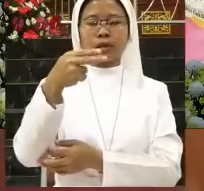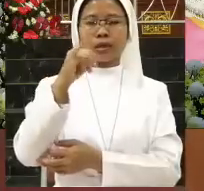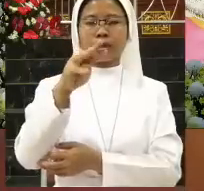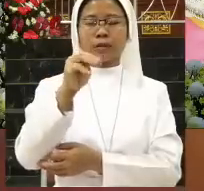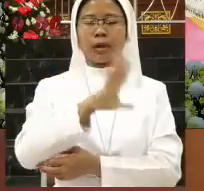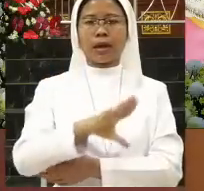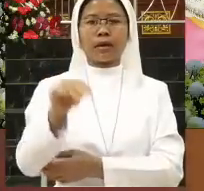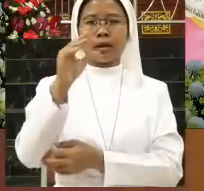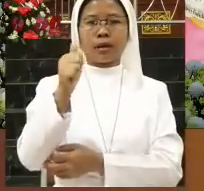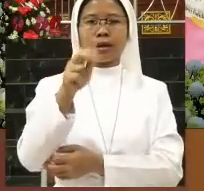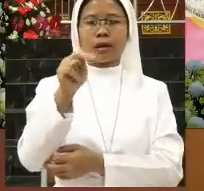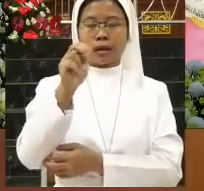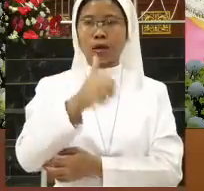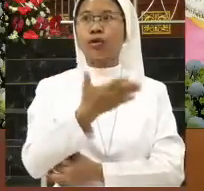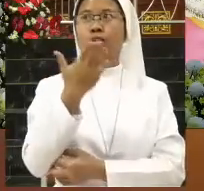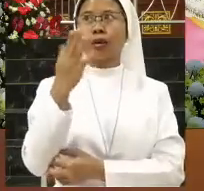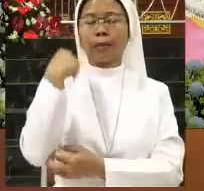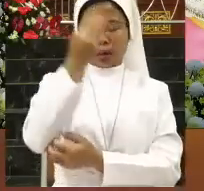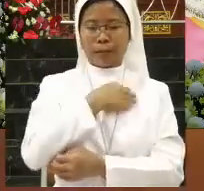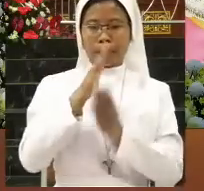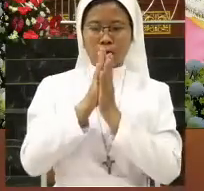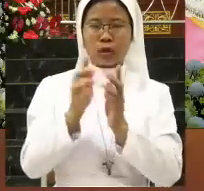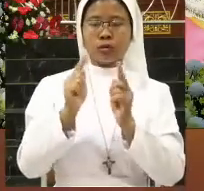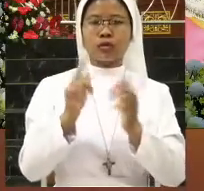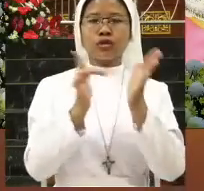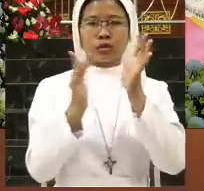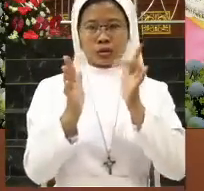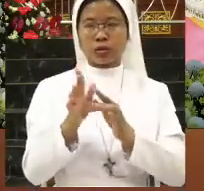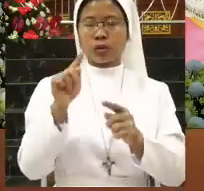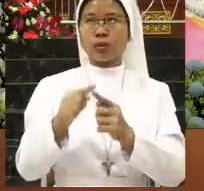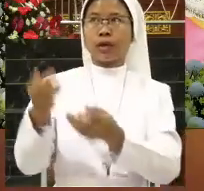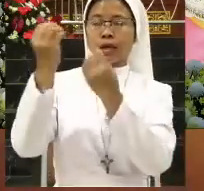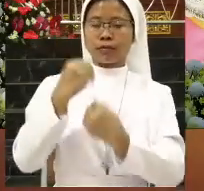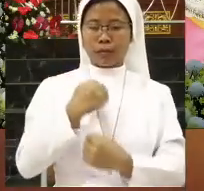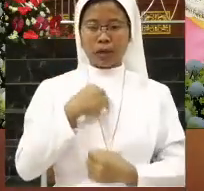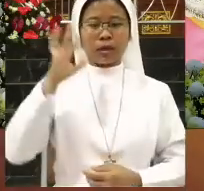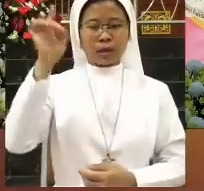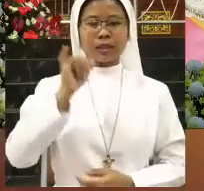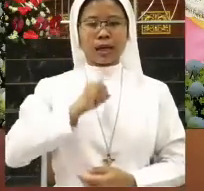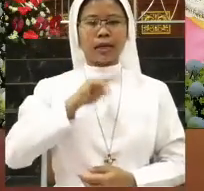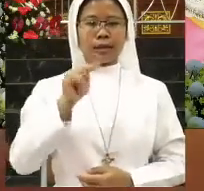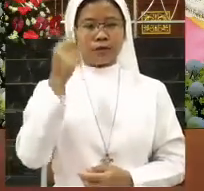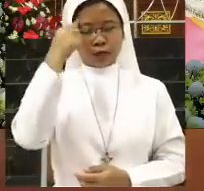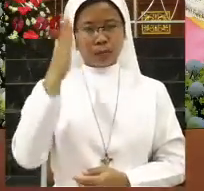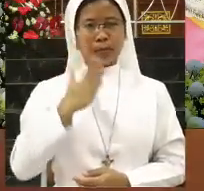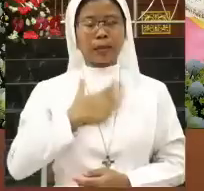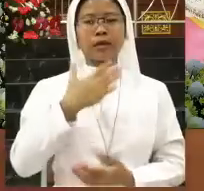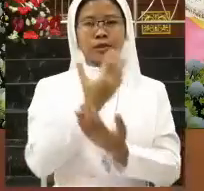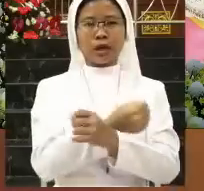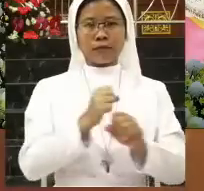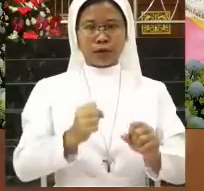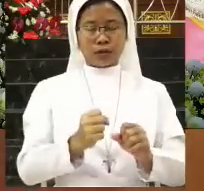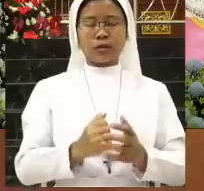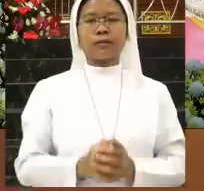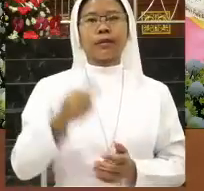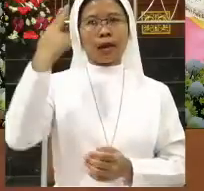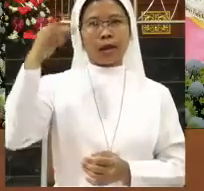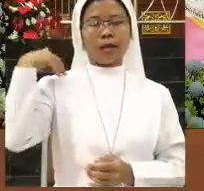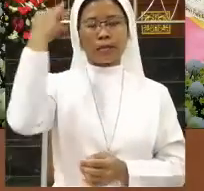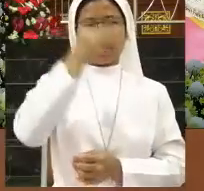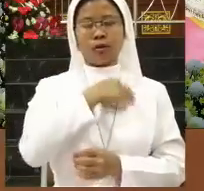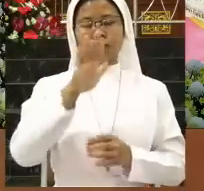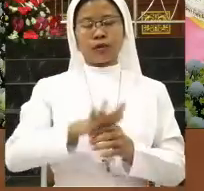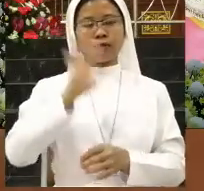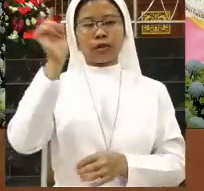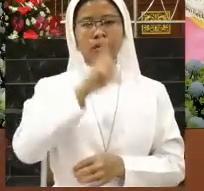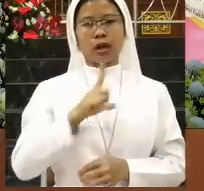pray to your divine Son to grant me the graces I need for my salvation. Hail Mary, full of